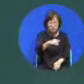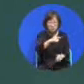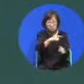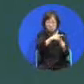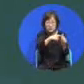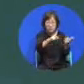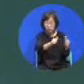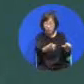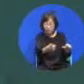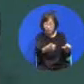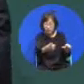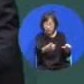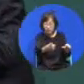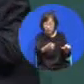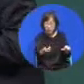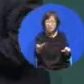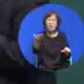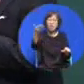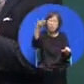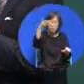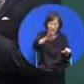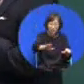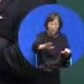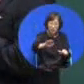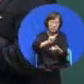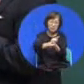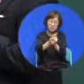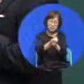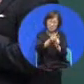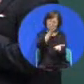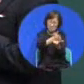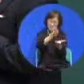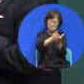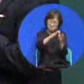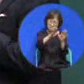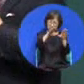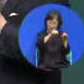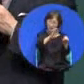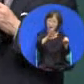we were supposed to die, but then a ram instead.